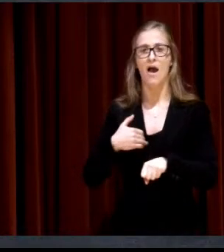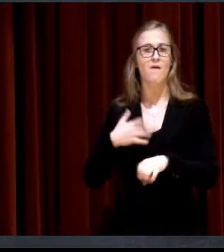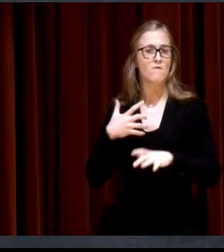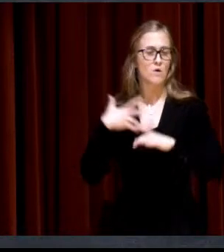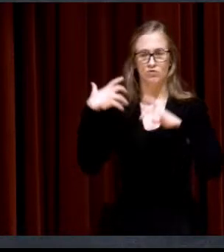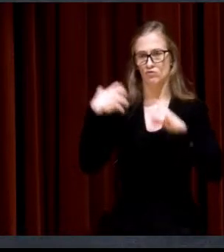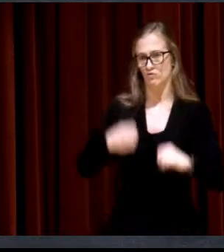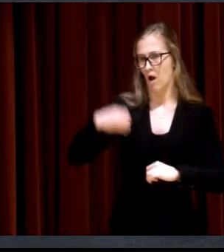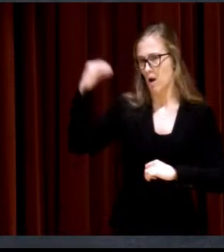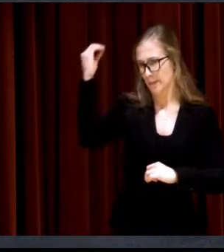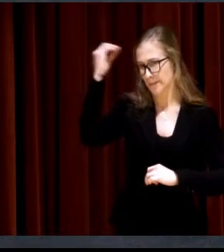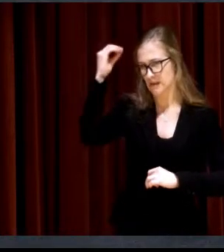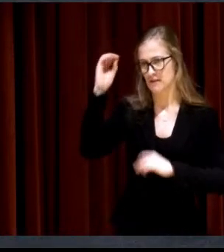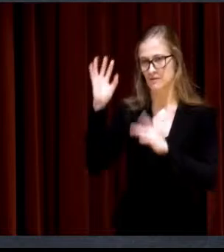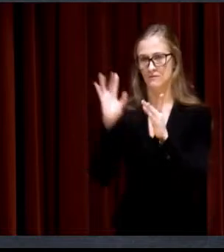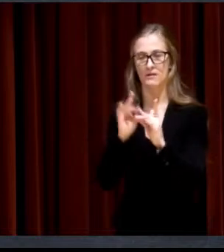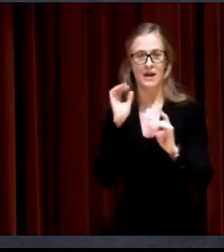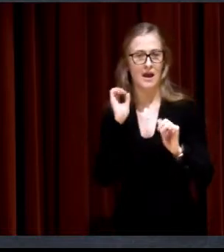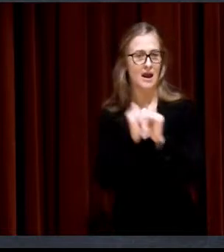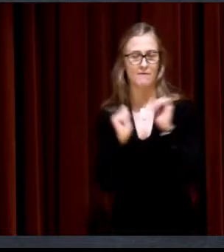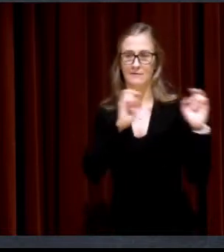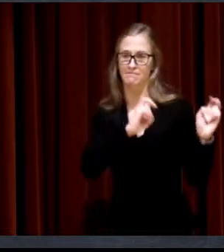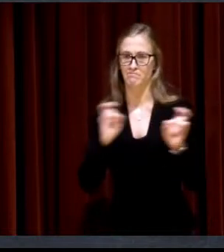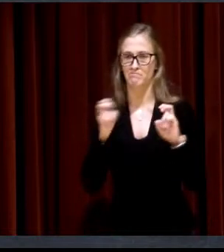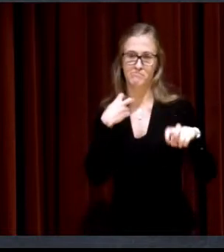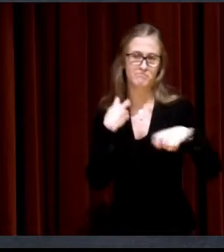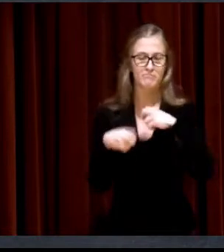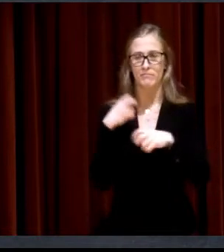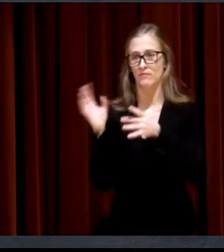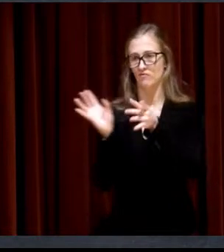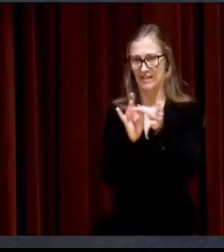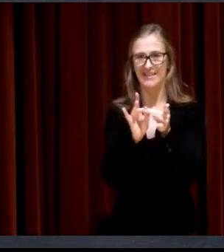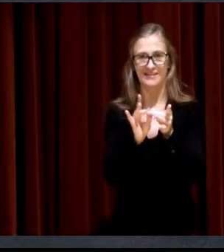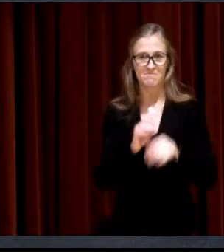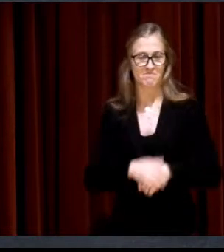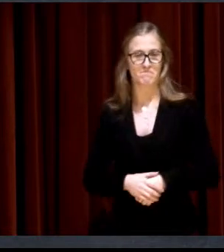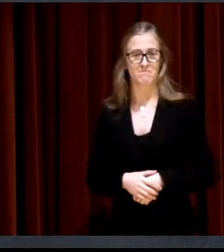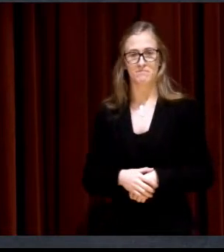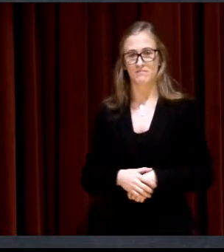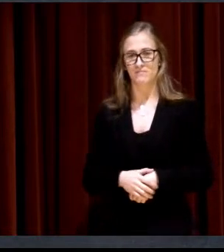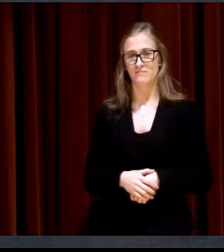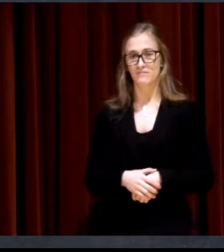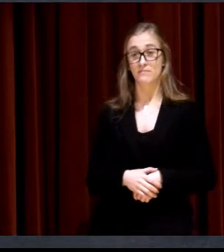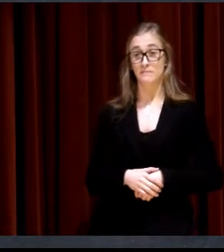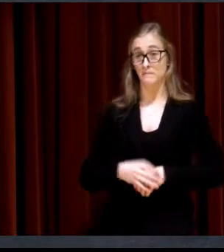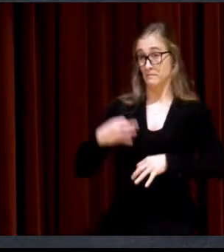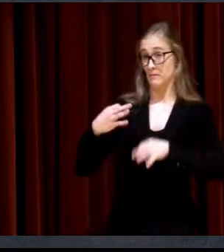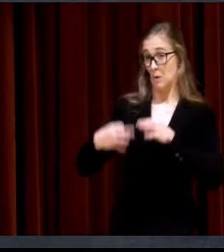strong opinions about every issue that's related to it. We don't need three. The court